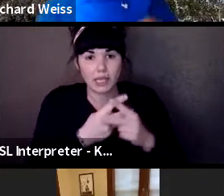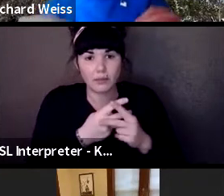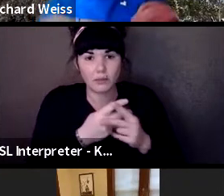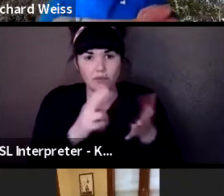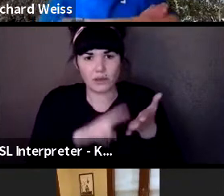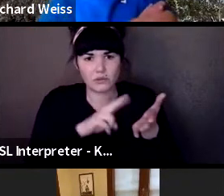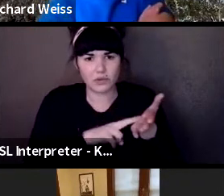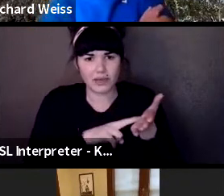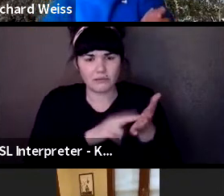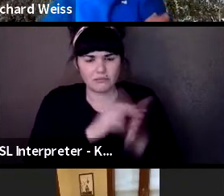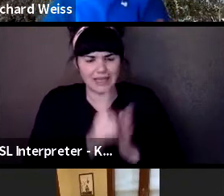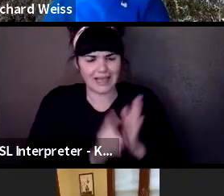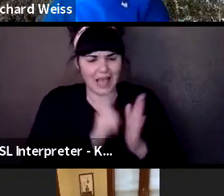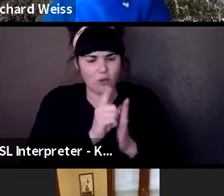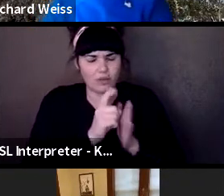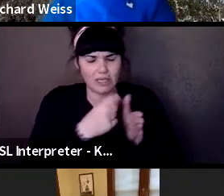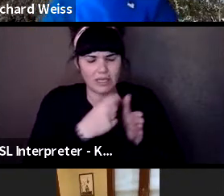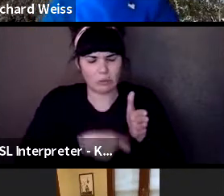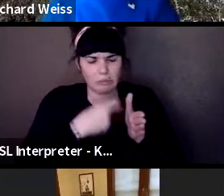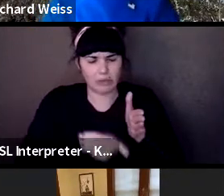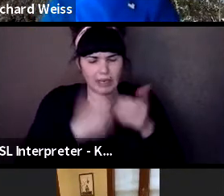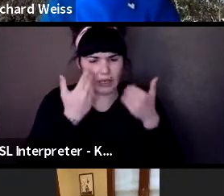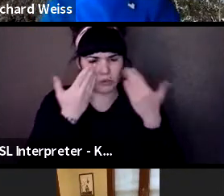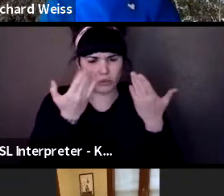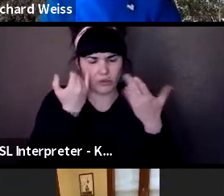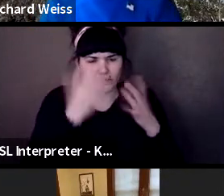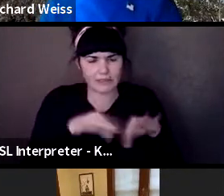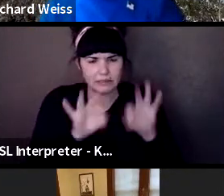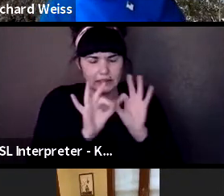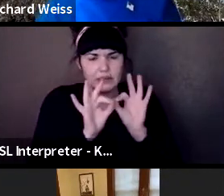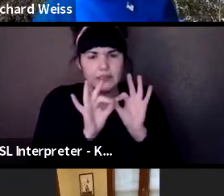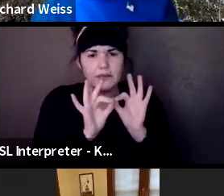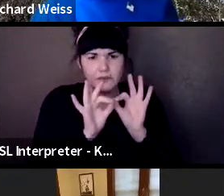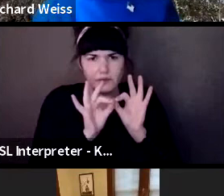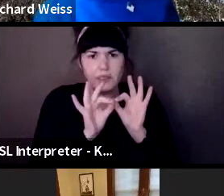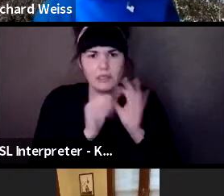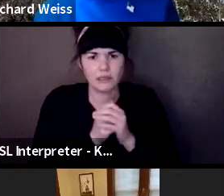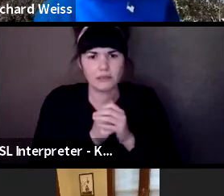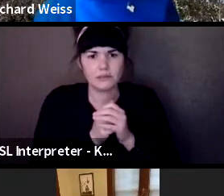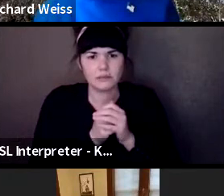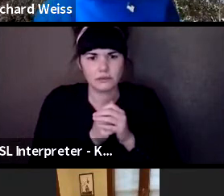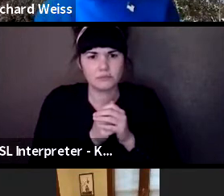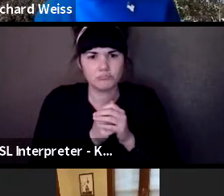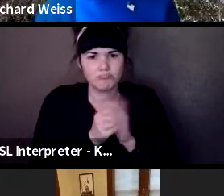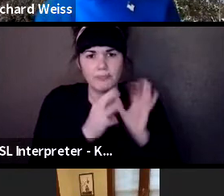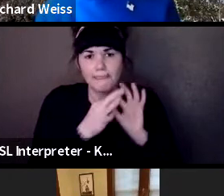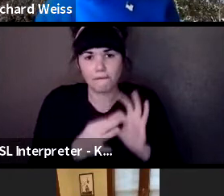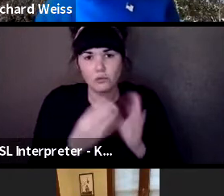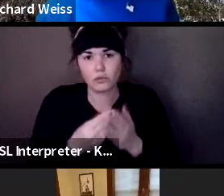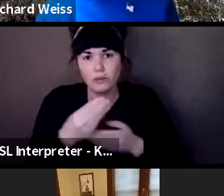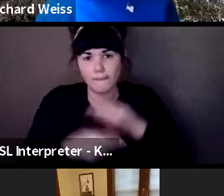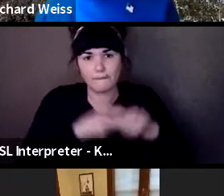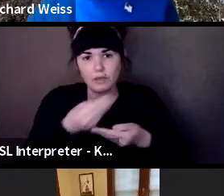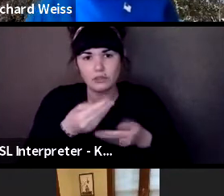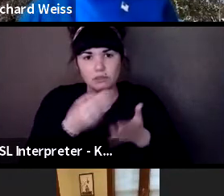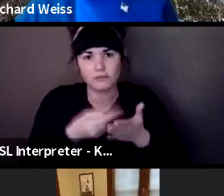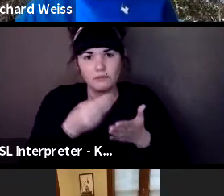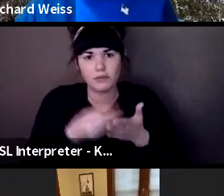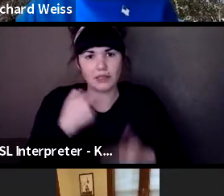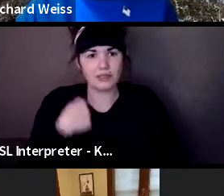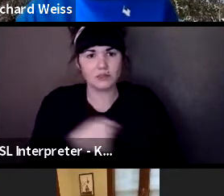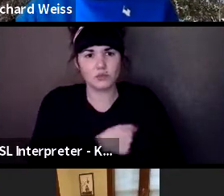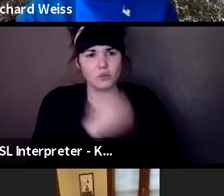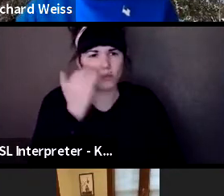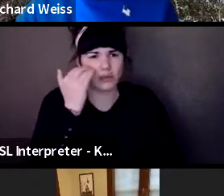rates are as significant to our discussion on the budget money, because we know we're going to be right